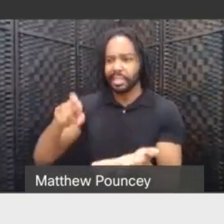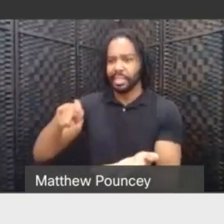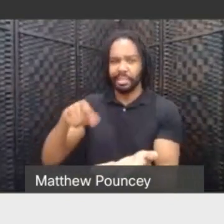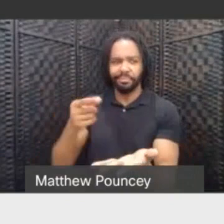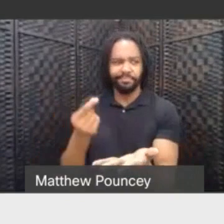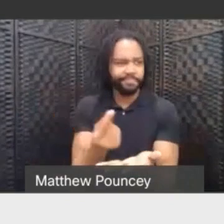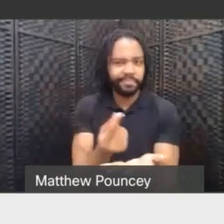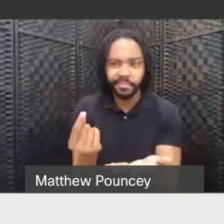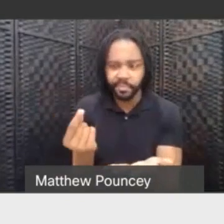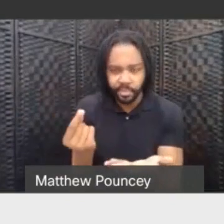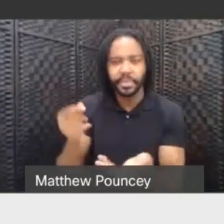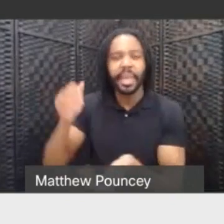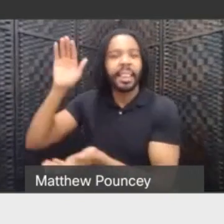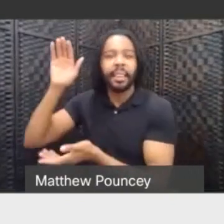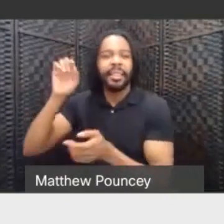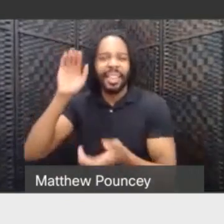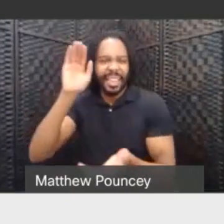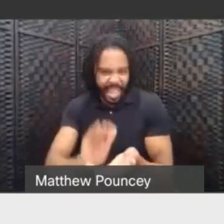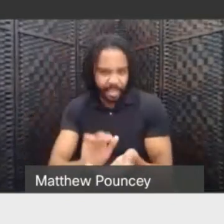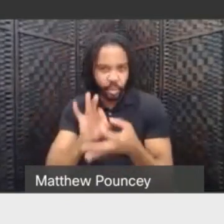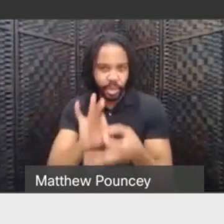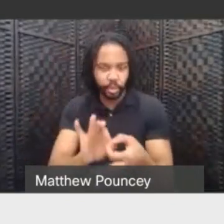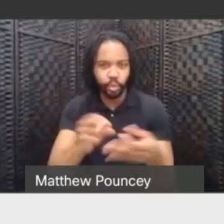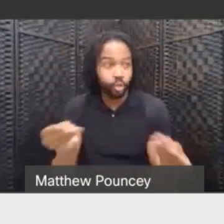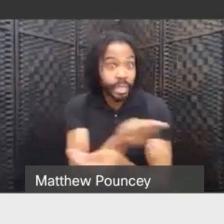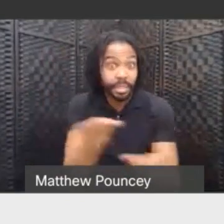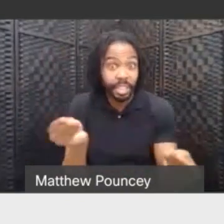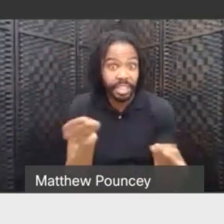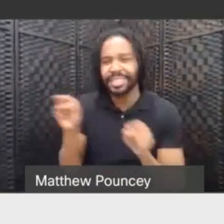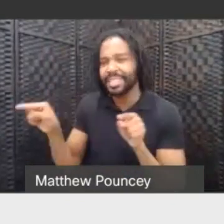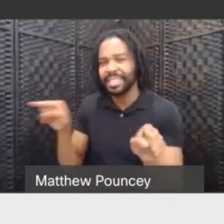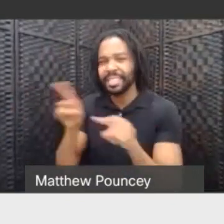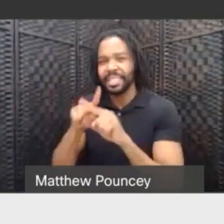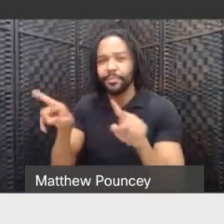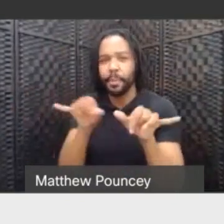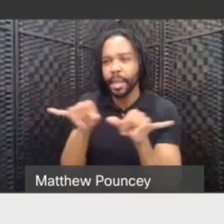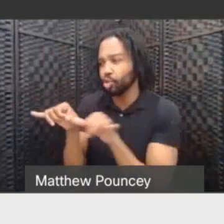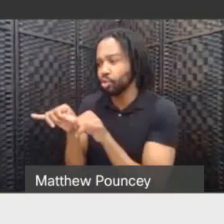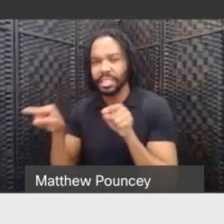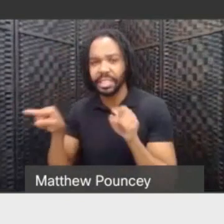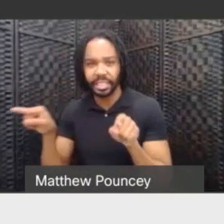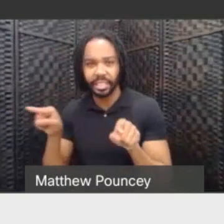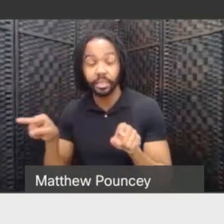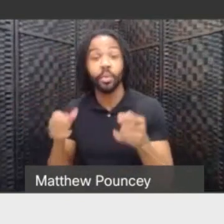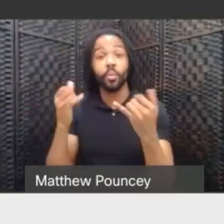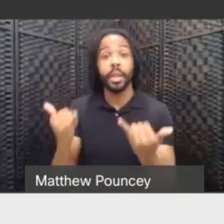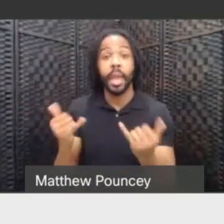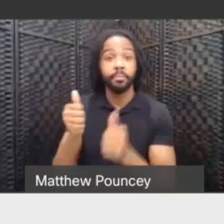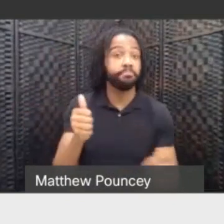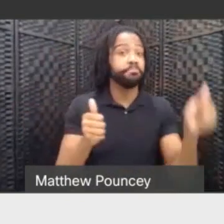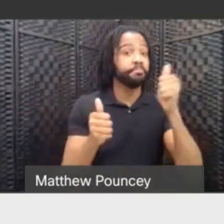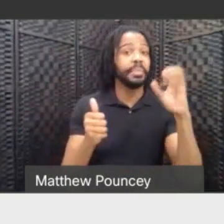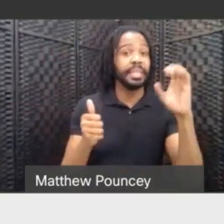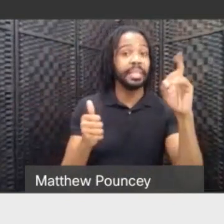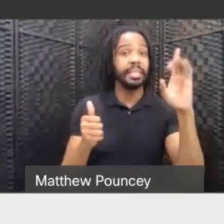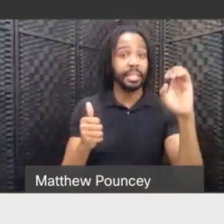to transmission in the community. And so they're measuring two different things. At this time, the CDC and DC Health